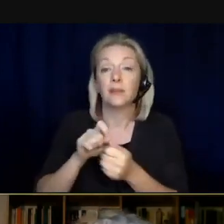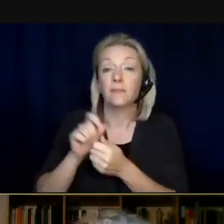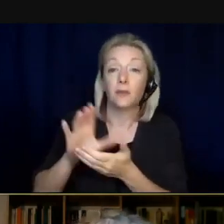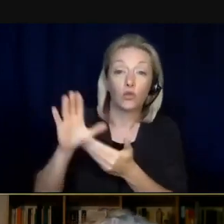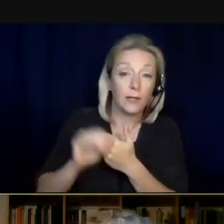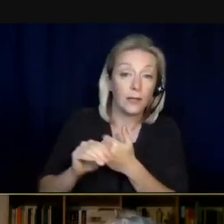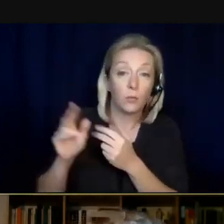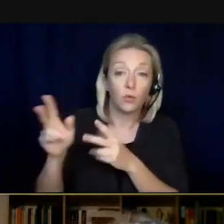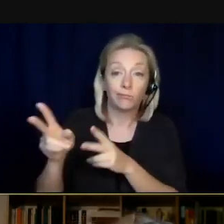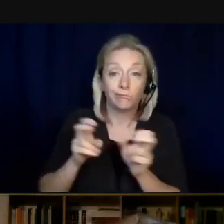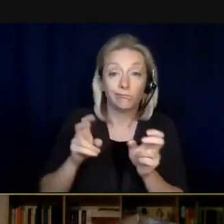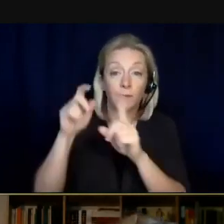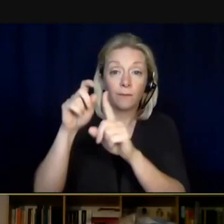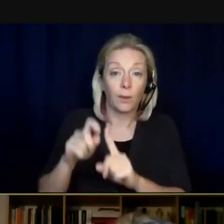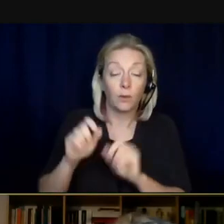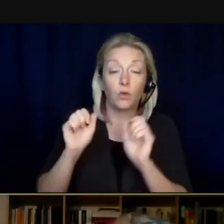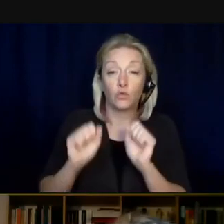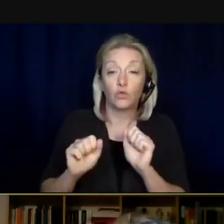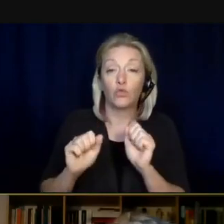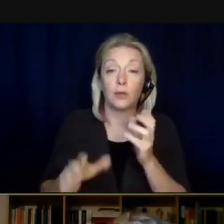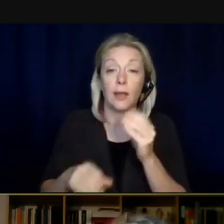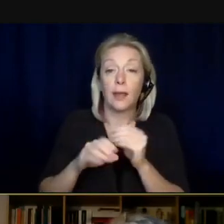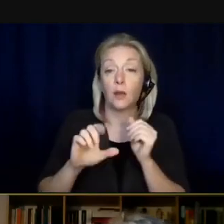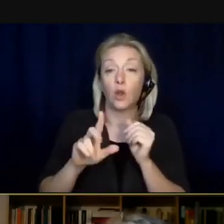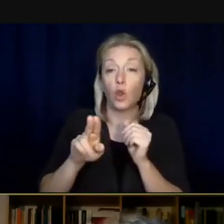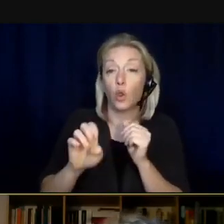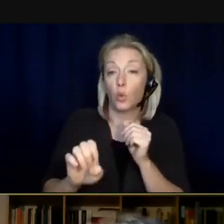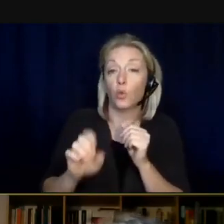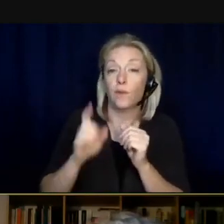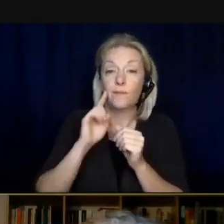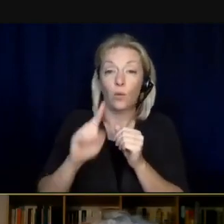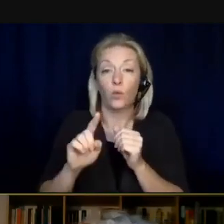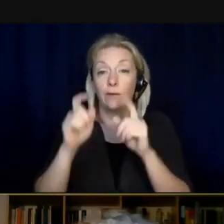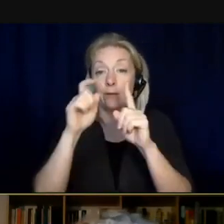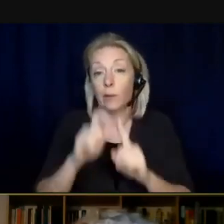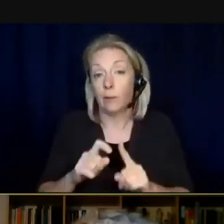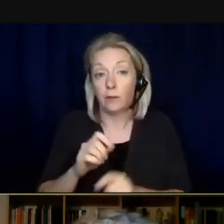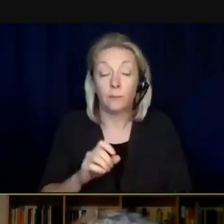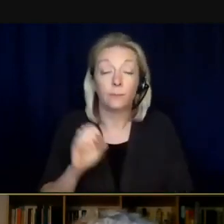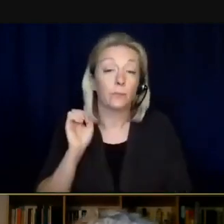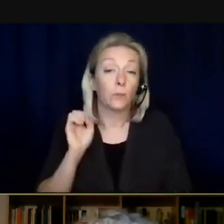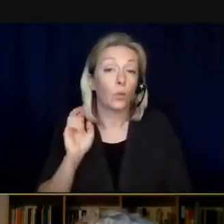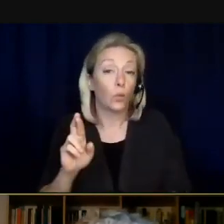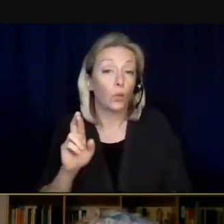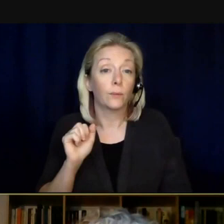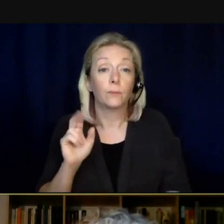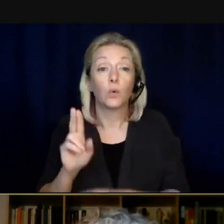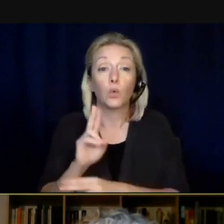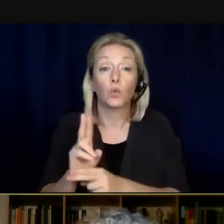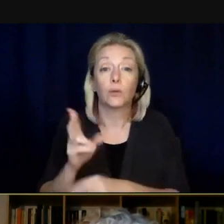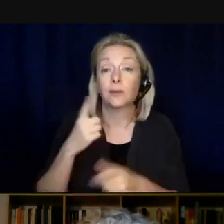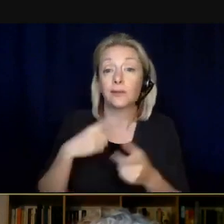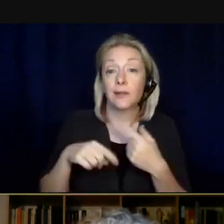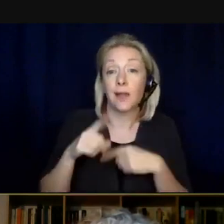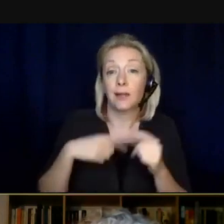want words from them, you could write clues related to the content of your curriculum, or you can use sign